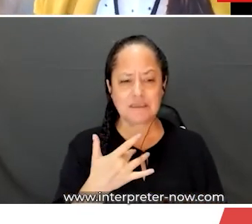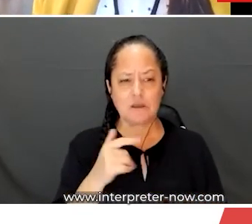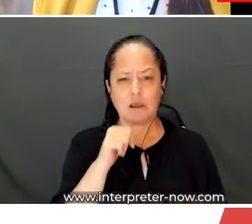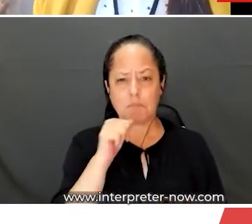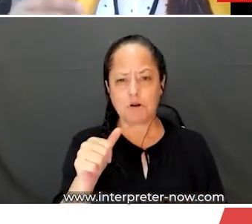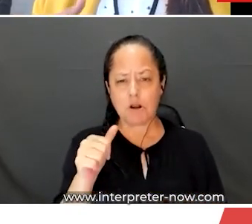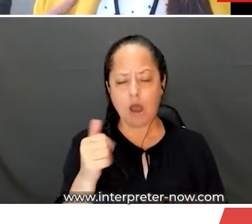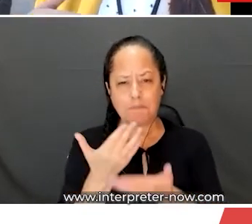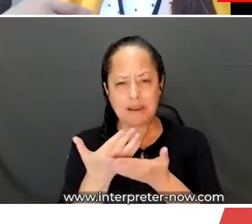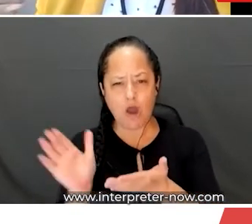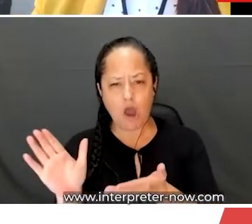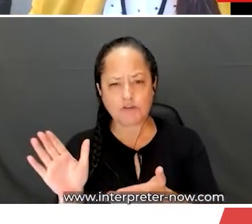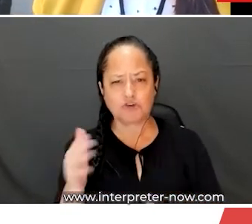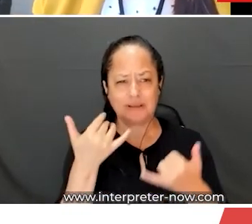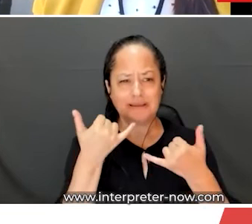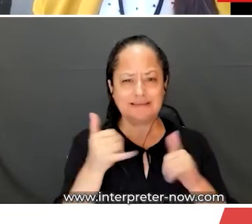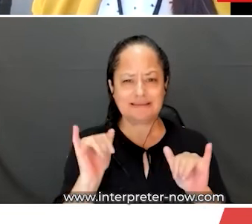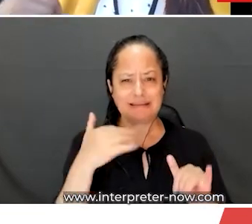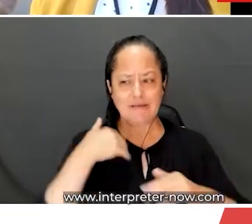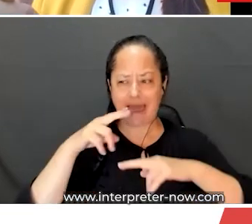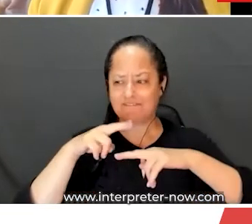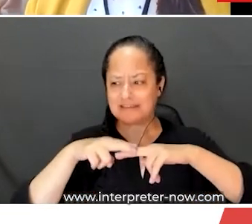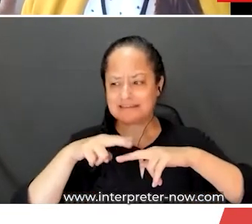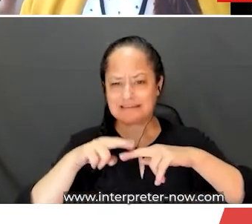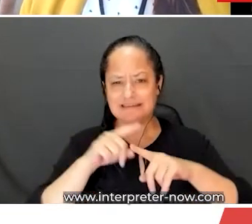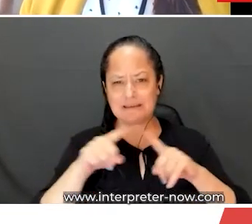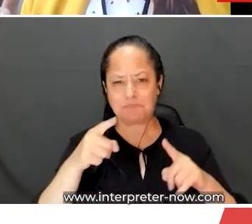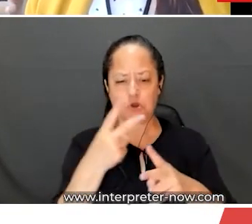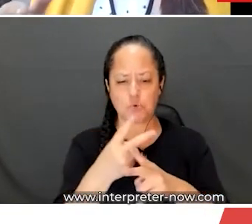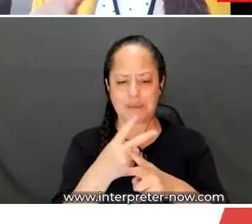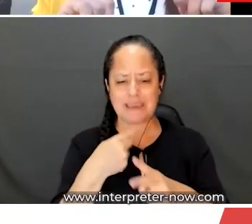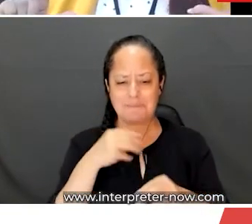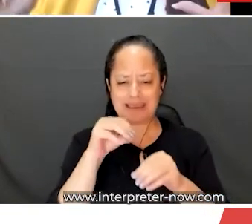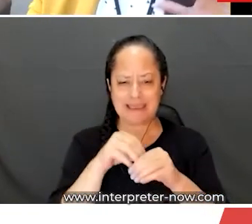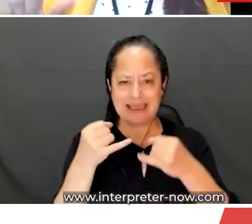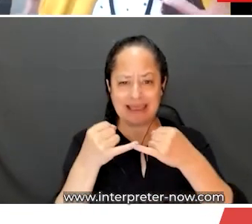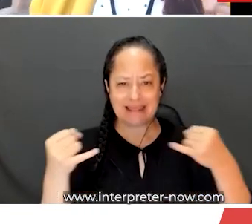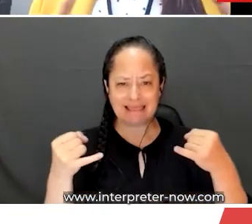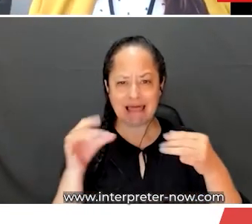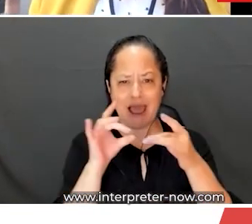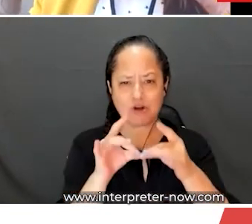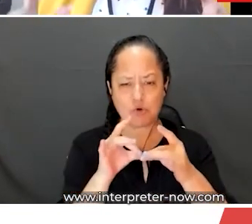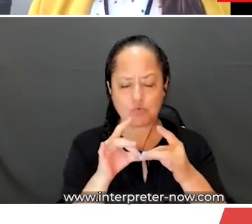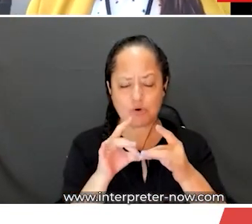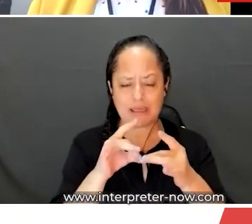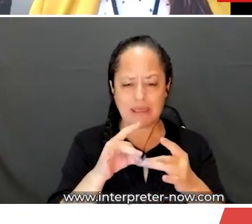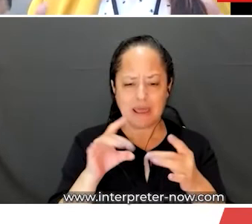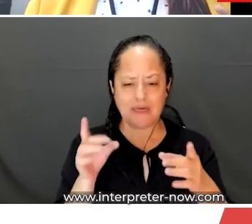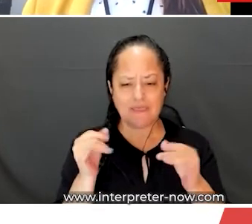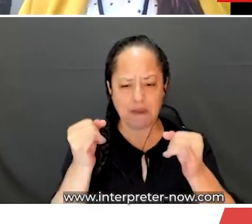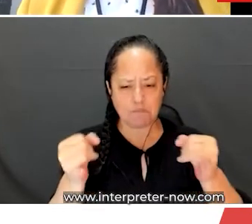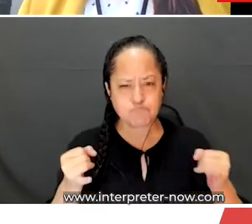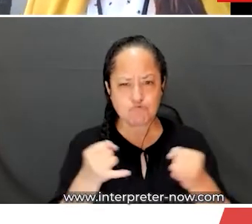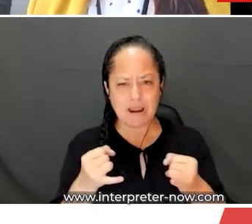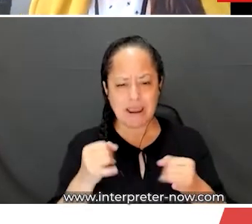being ostracized. I still have a seat, but you still keep me in line around the parameters of said seat and